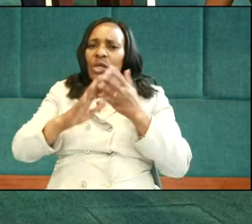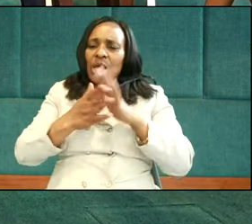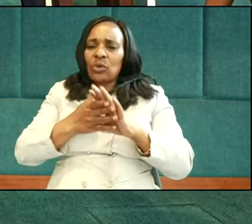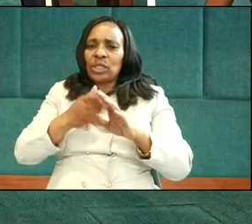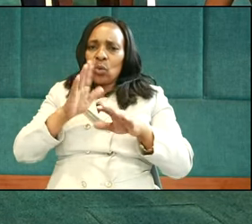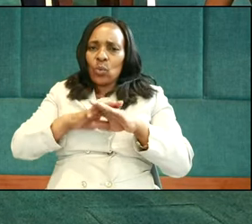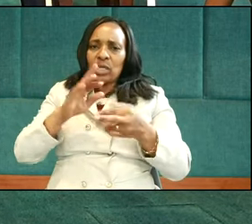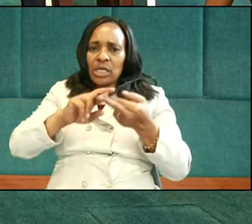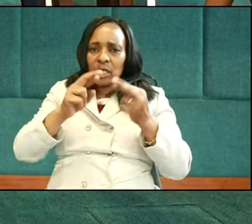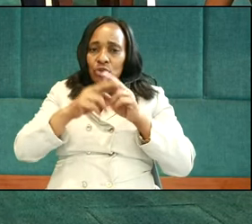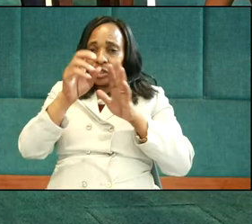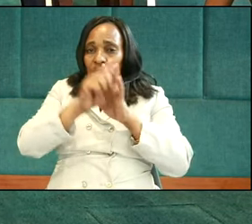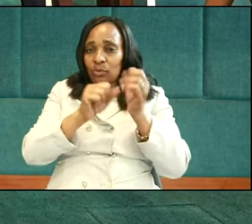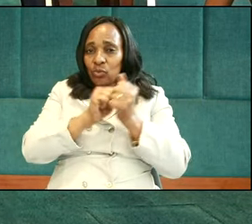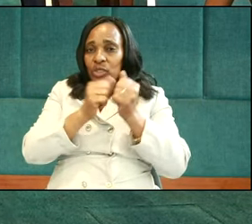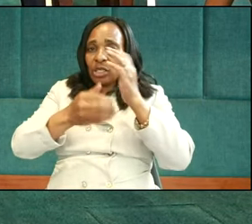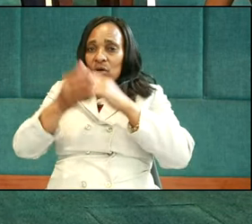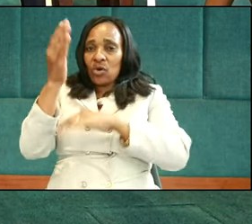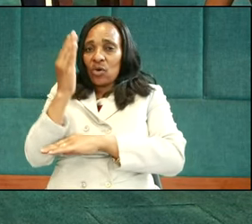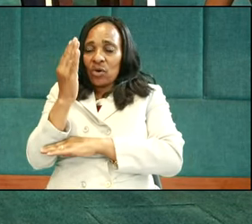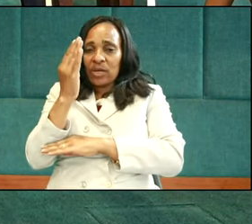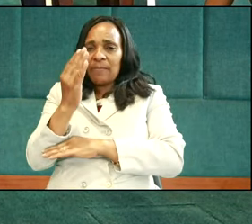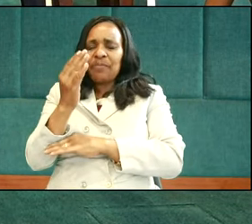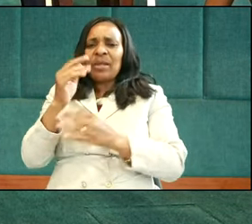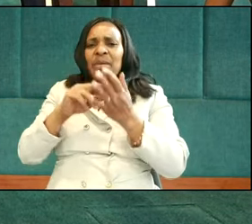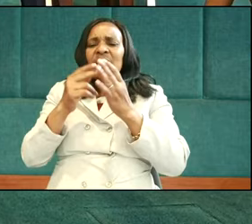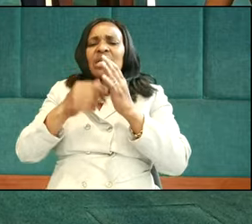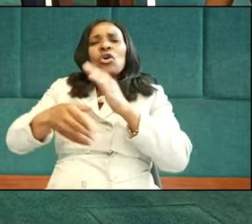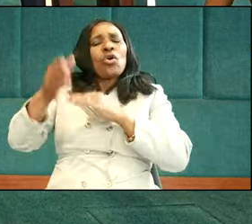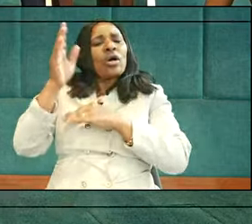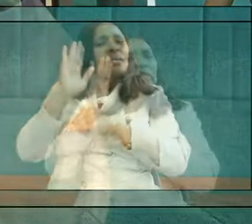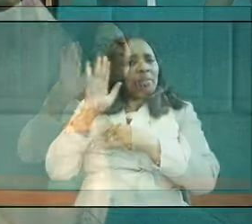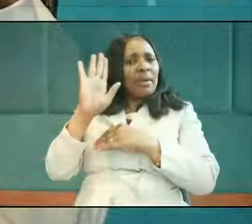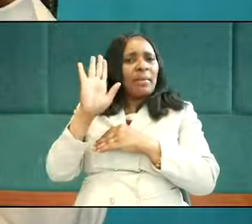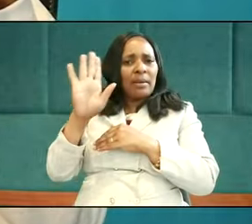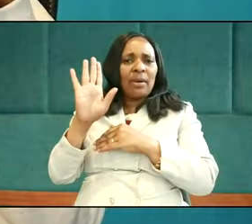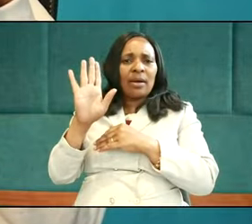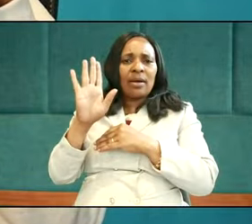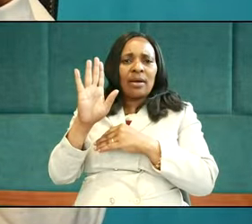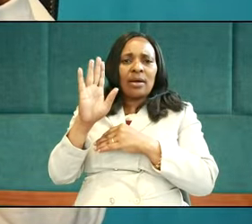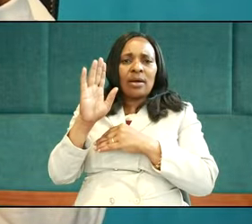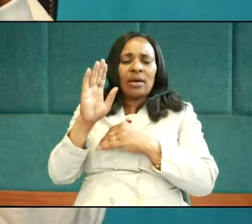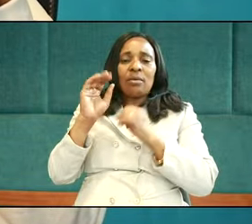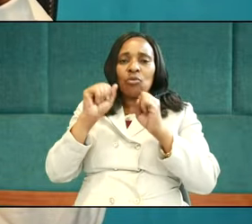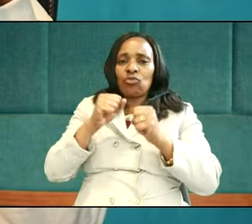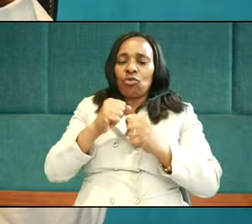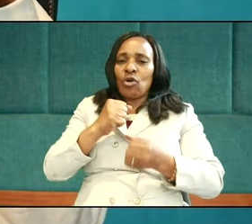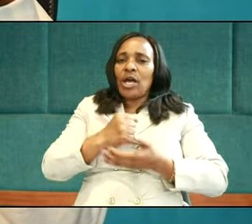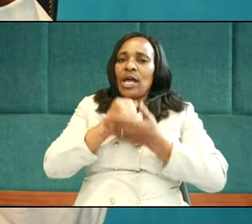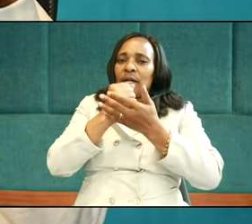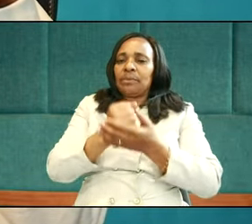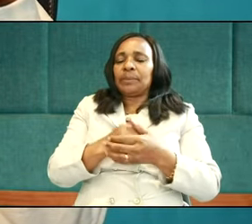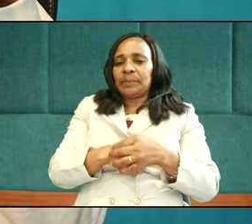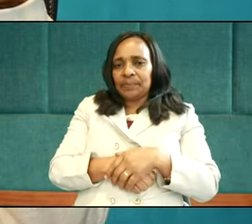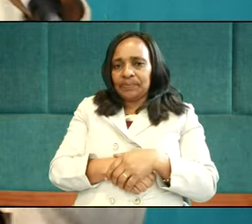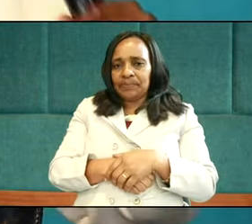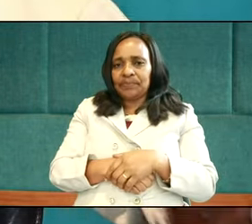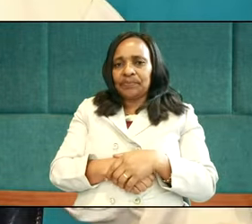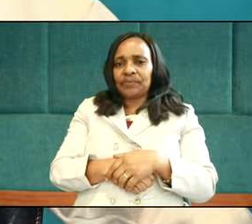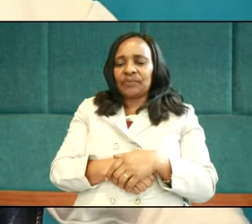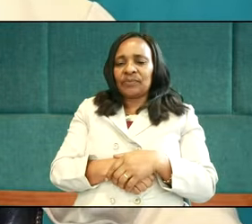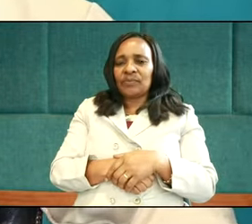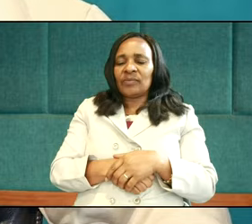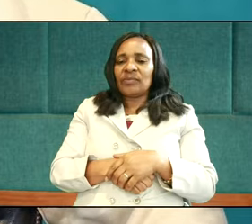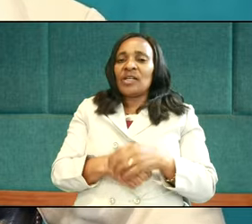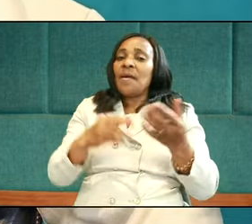So treasuring someone that actually brings you closer to God can help you in your relationship with God.